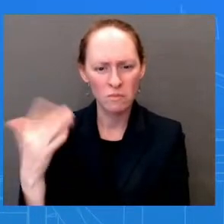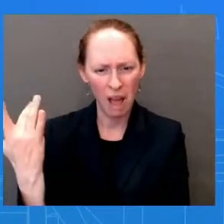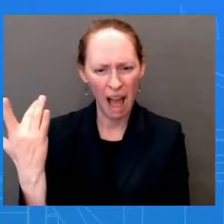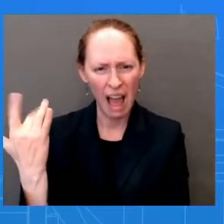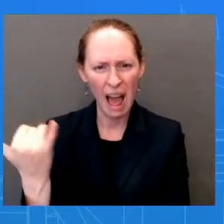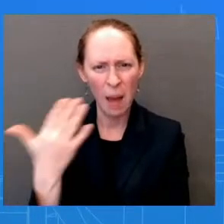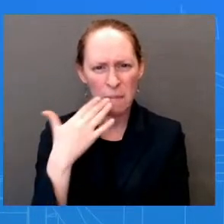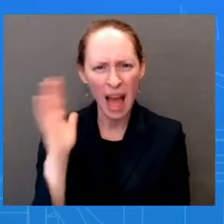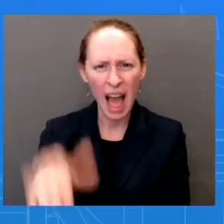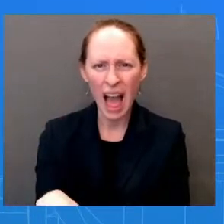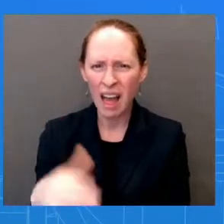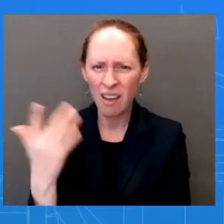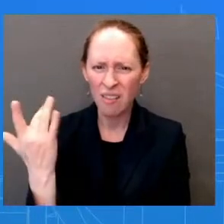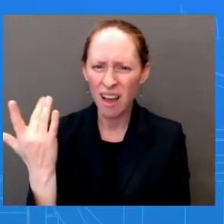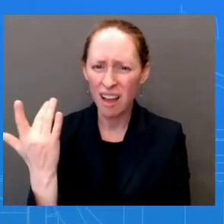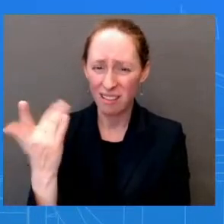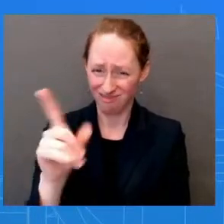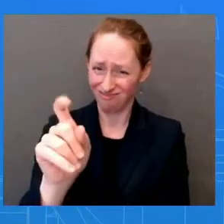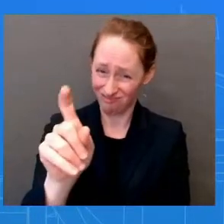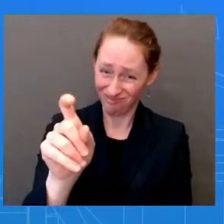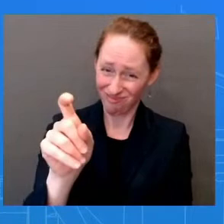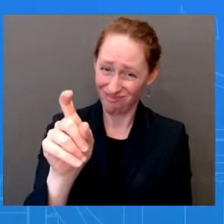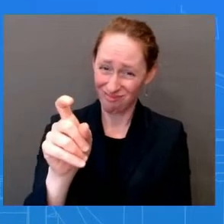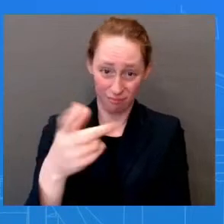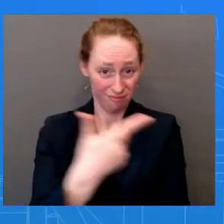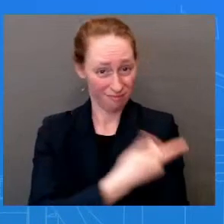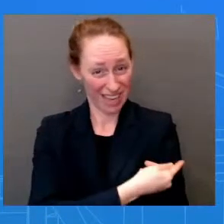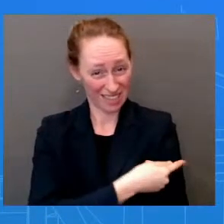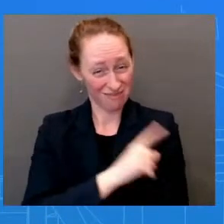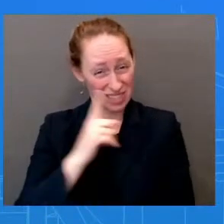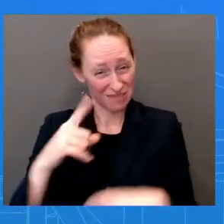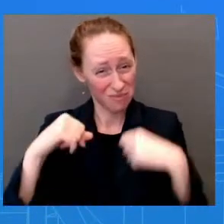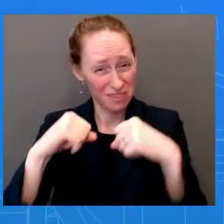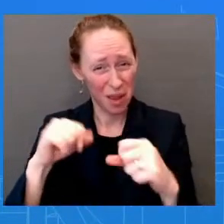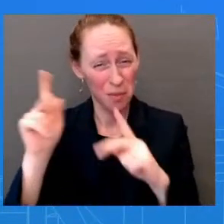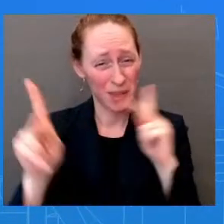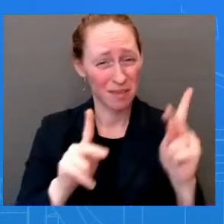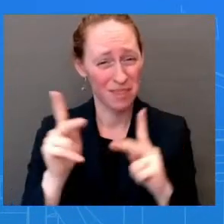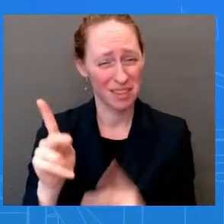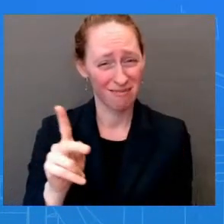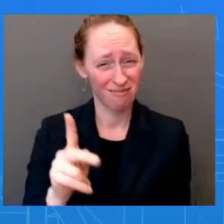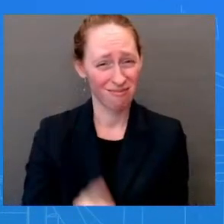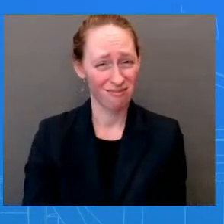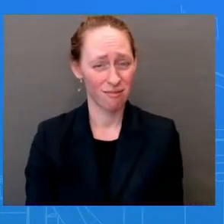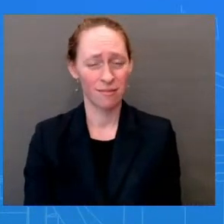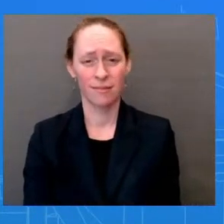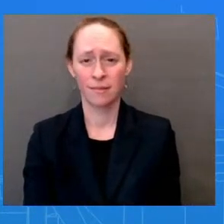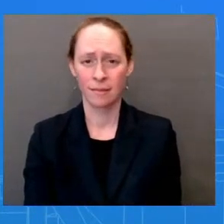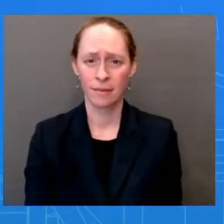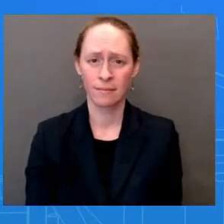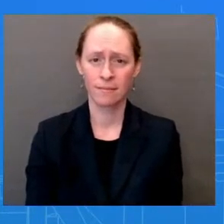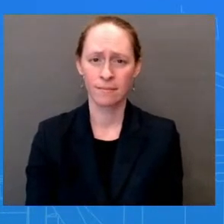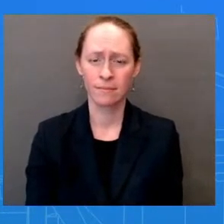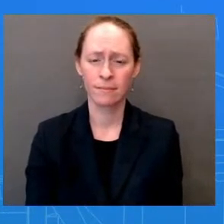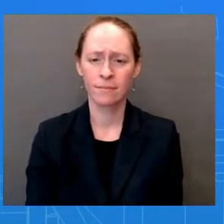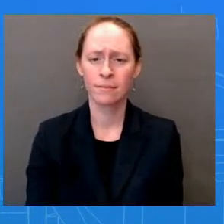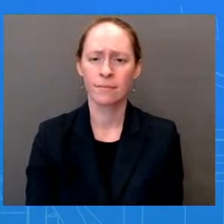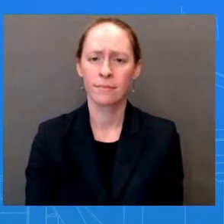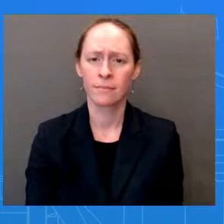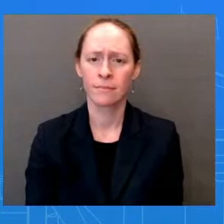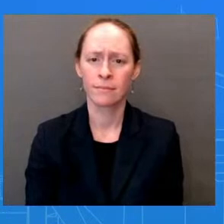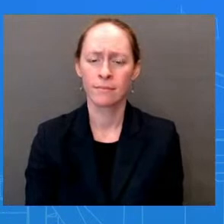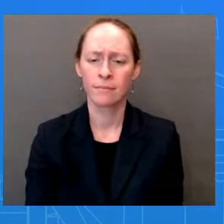it? Yeah, well, let me answer the second question first, is that the vaccine is well matched to the